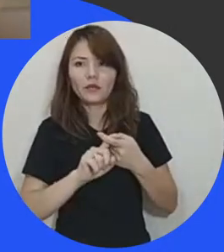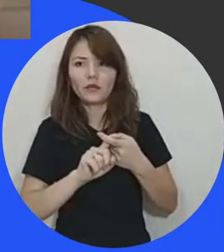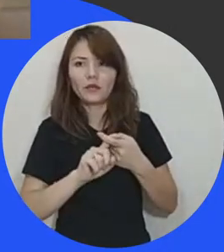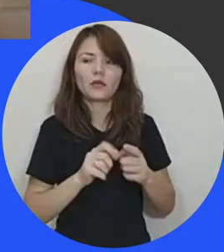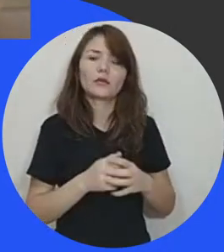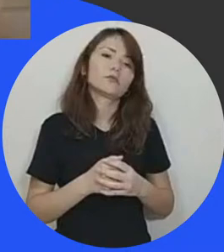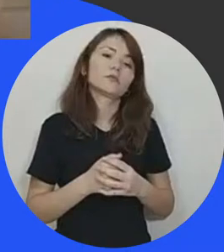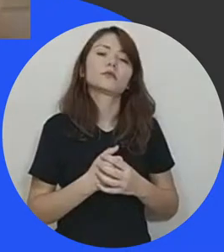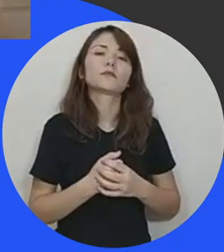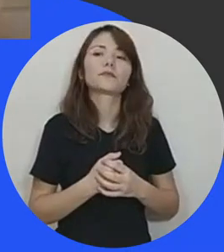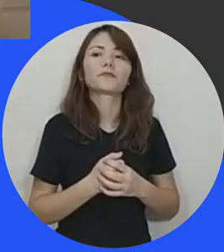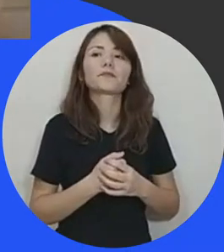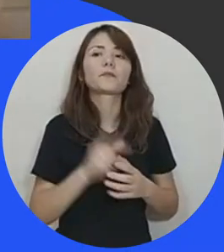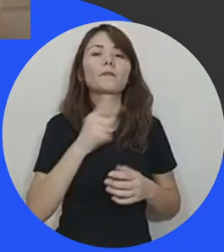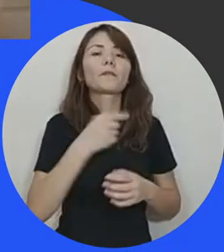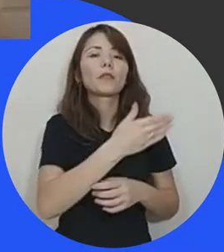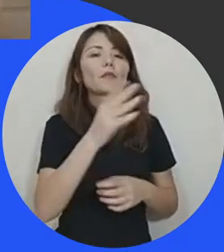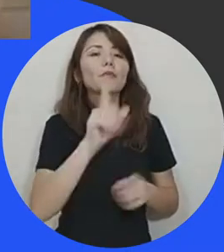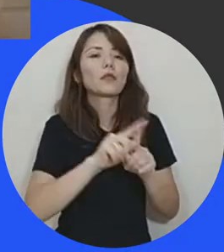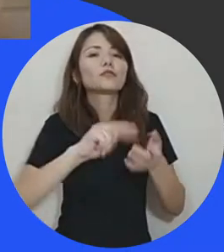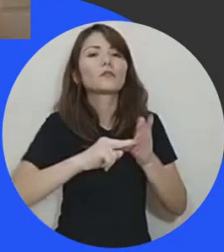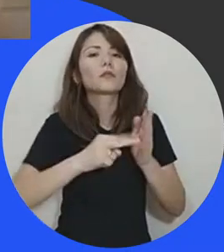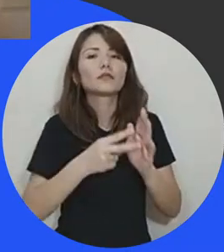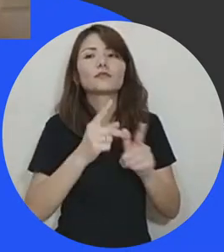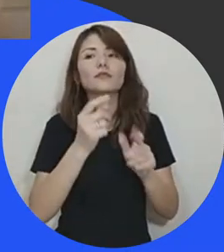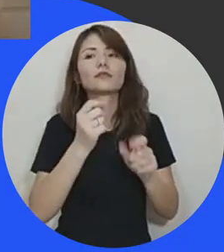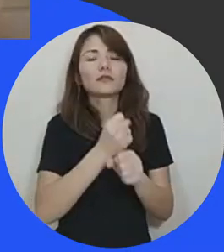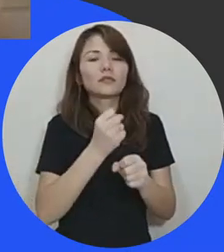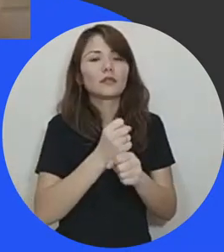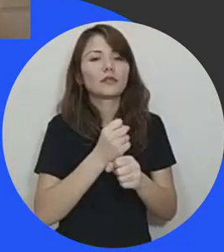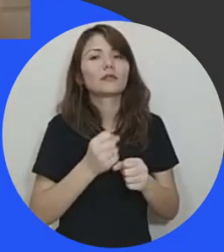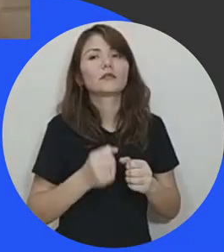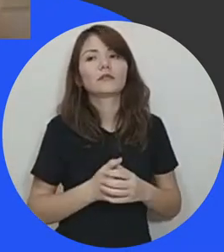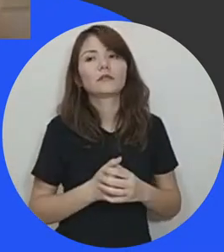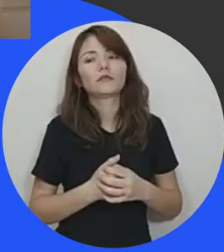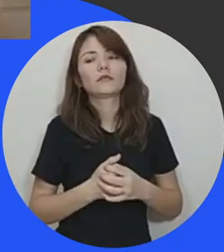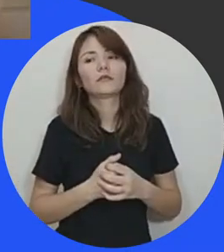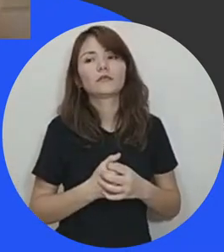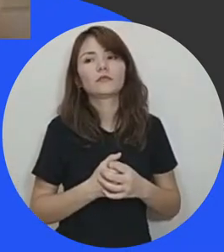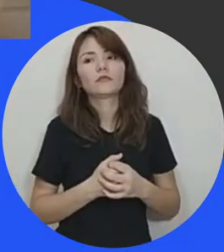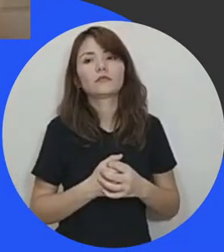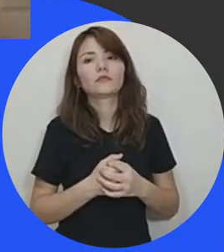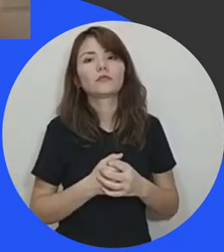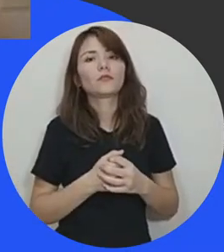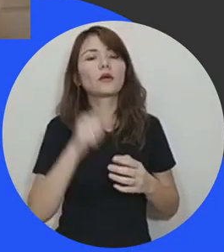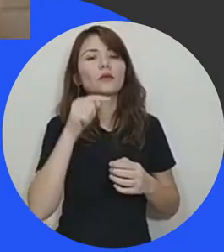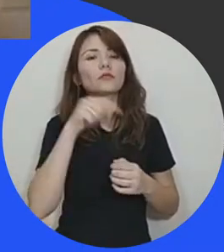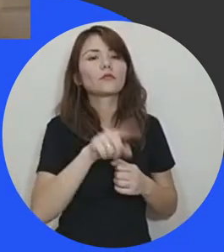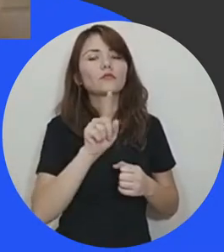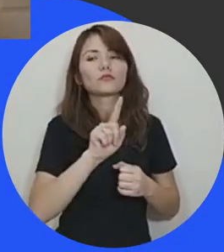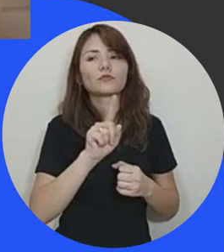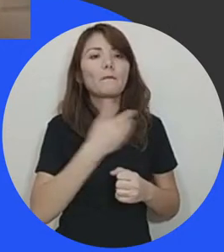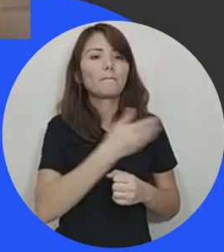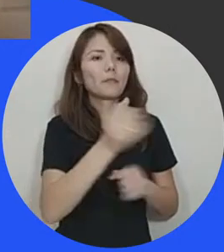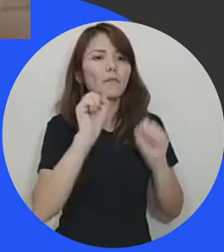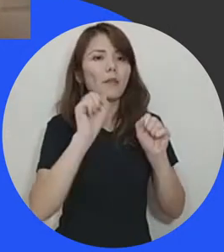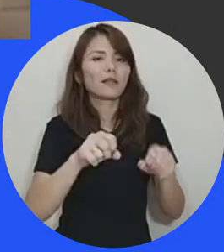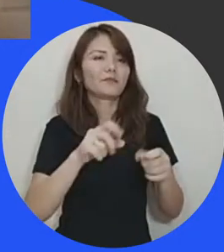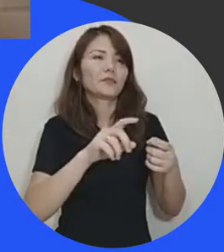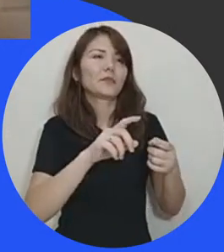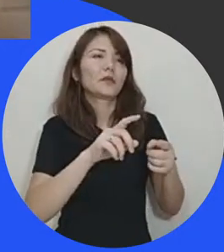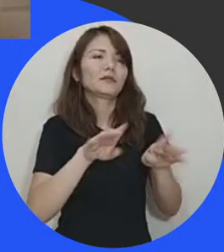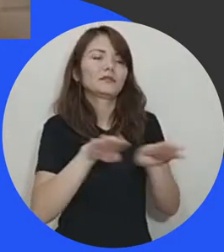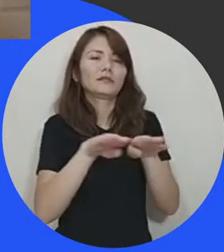virus genome sequence and looking at and potentially comparing that then to the host genome sequences that we're seeing to see if